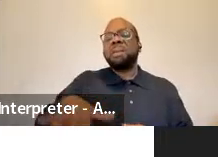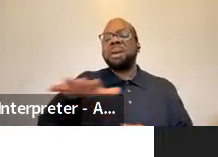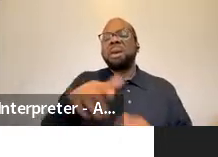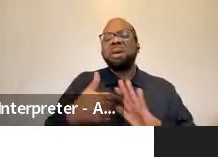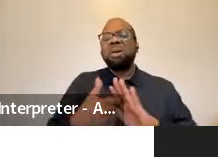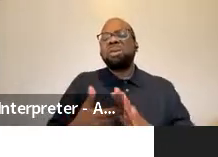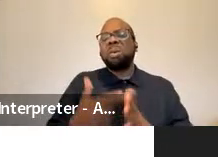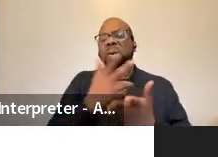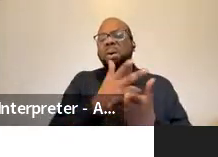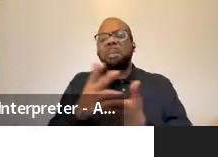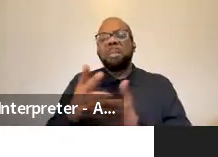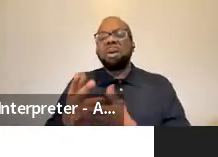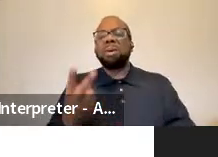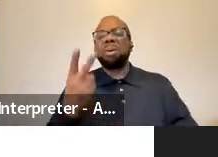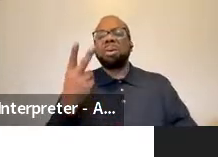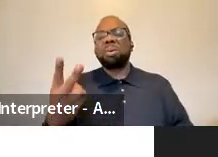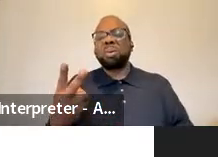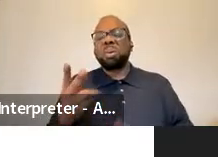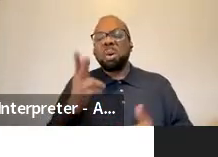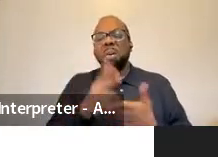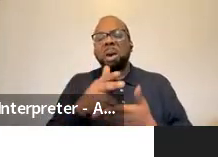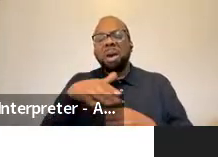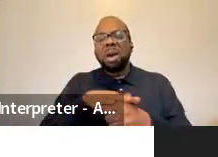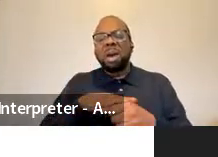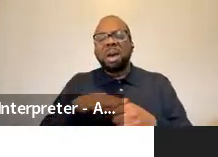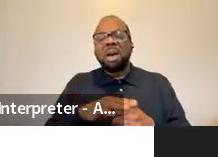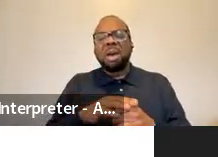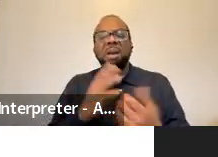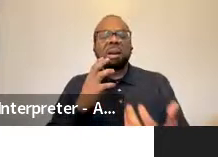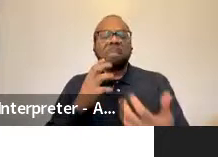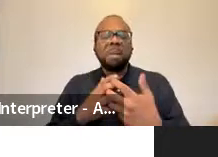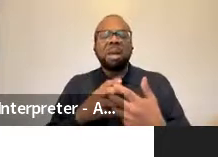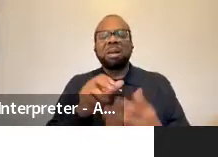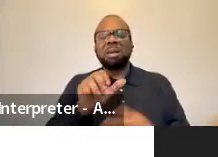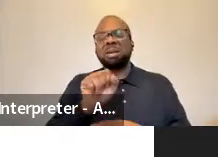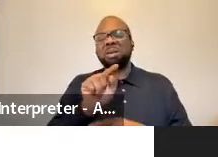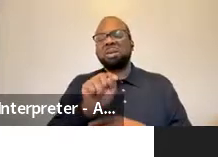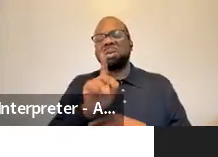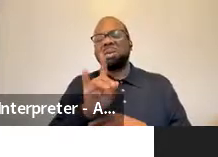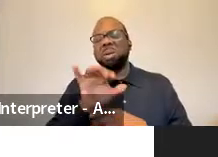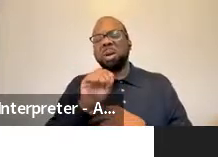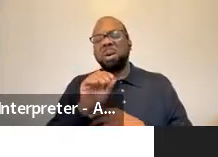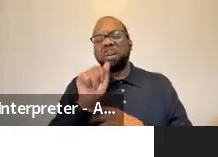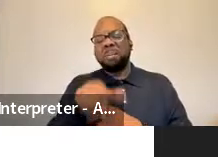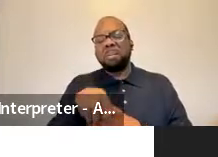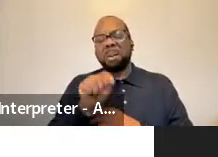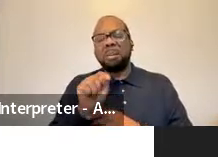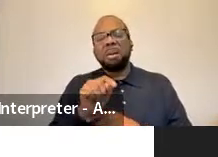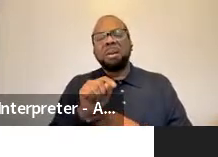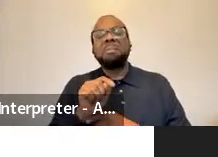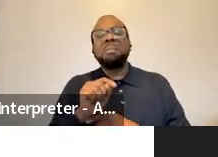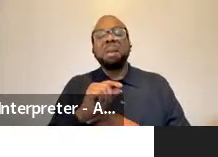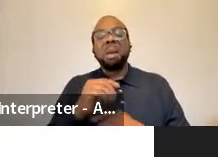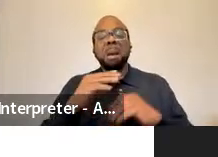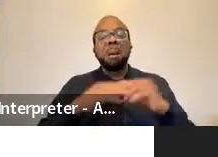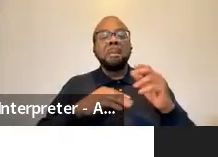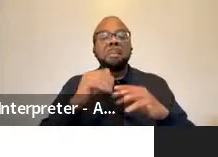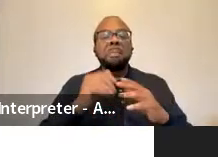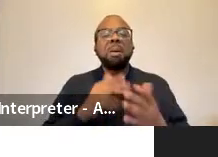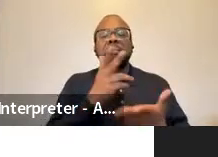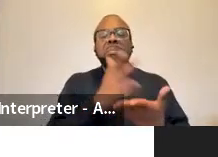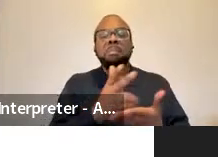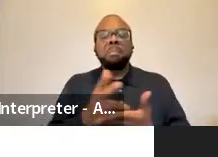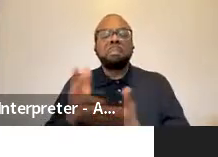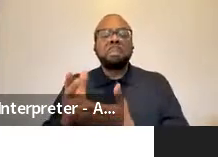Two parking spaces is equivalent to the size of a studio apartment. Building parking itself is also expensive